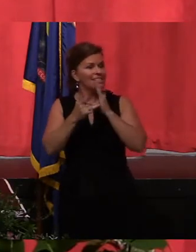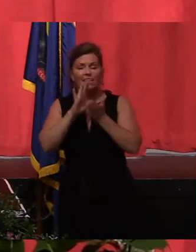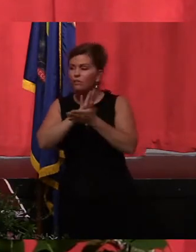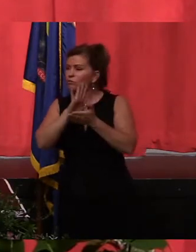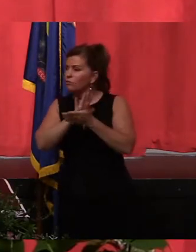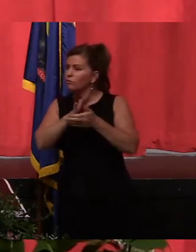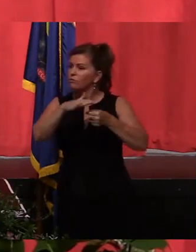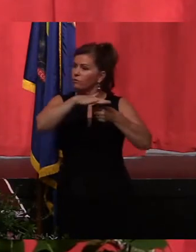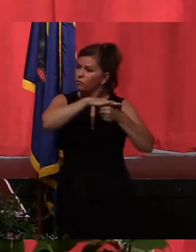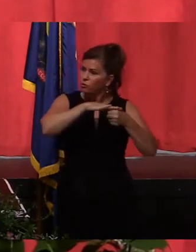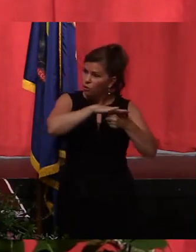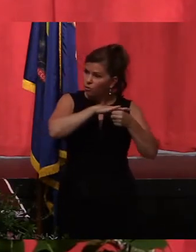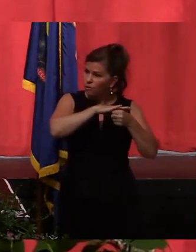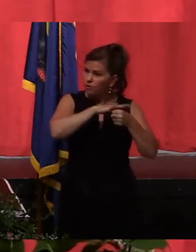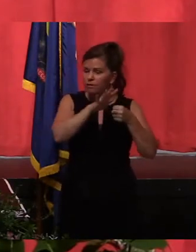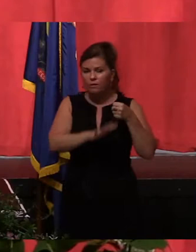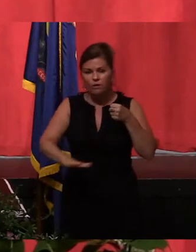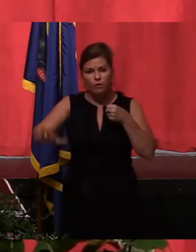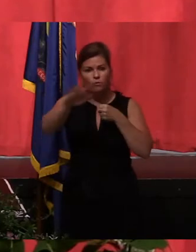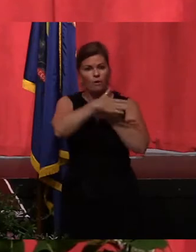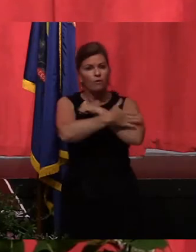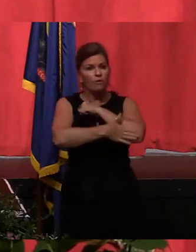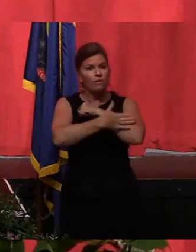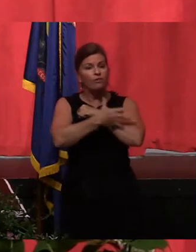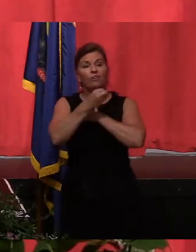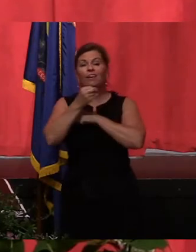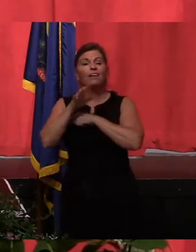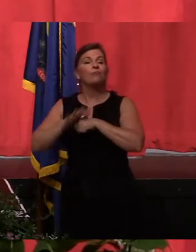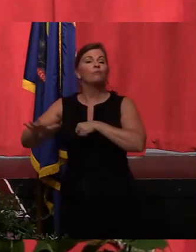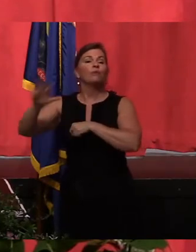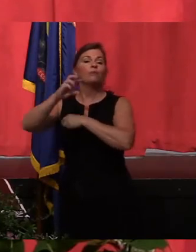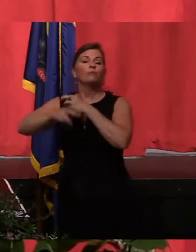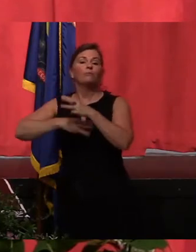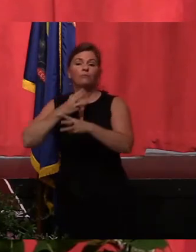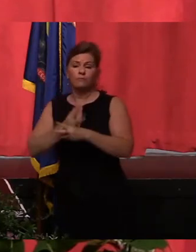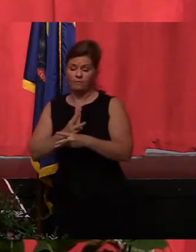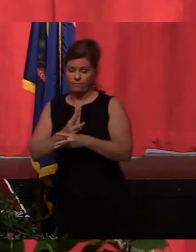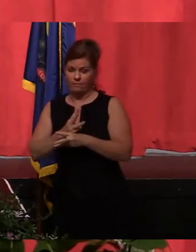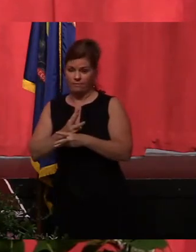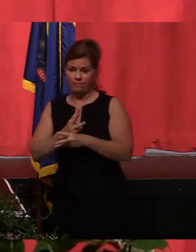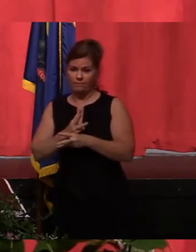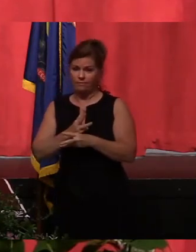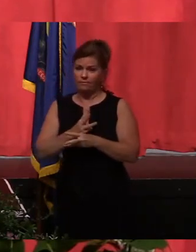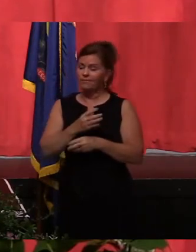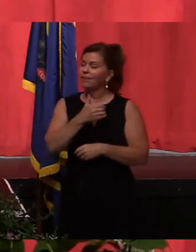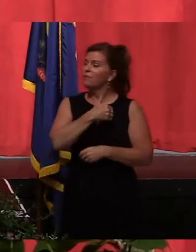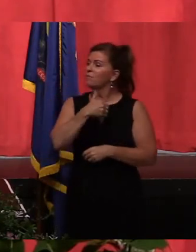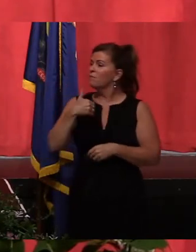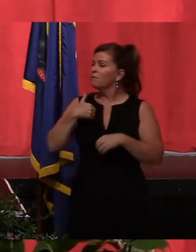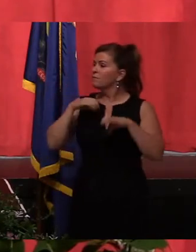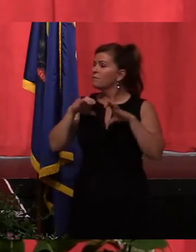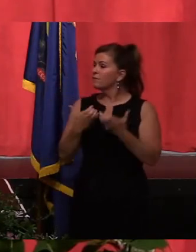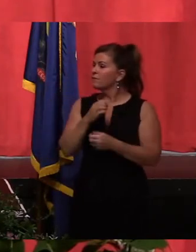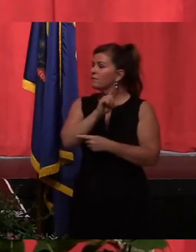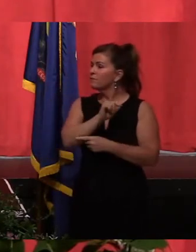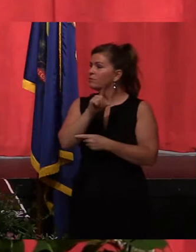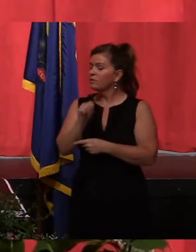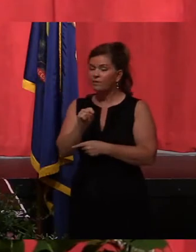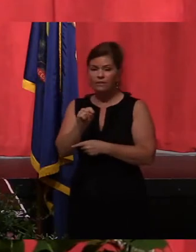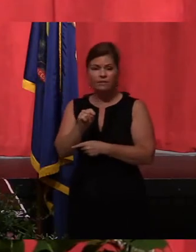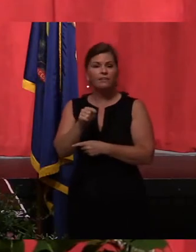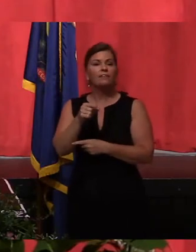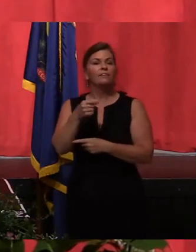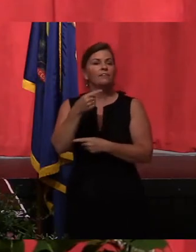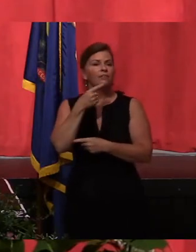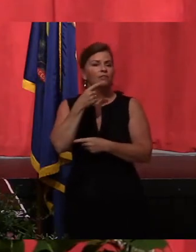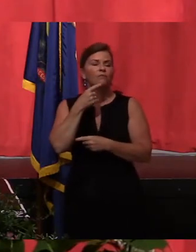locally, around the country, and internationally. Members of the class of 2020, you have declared a